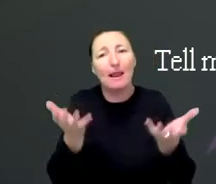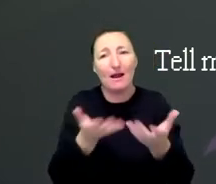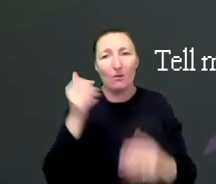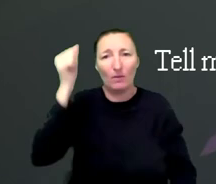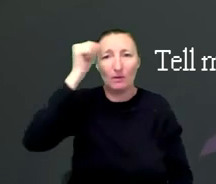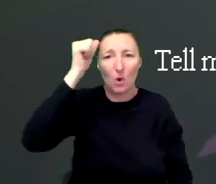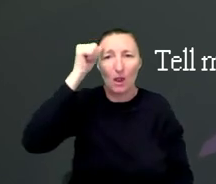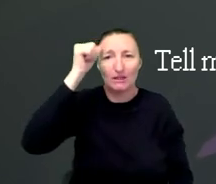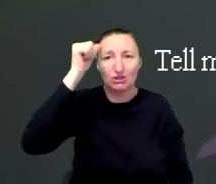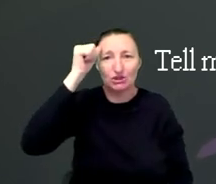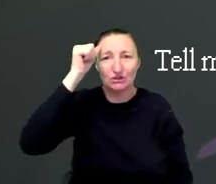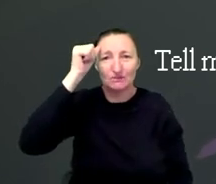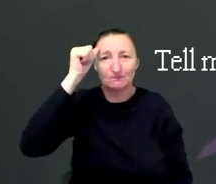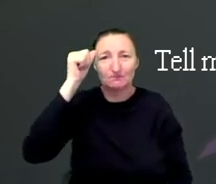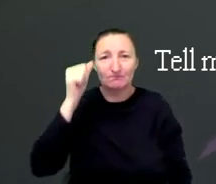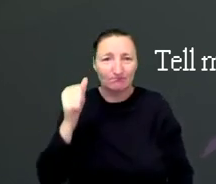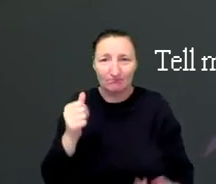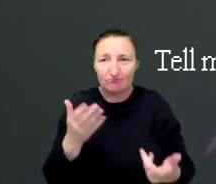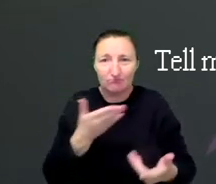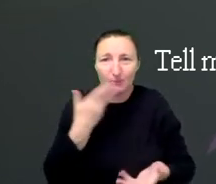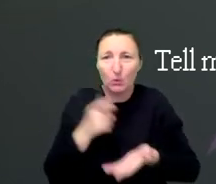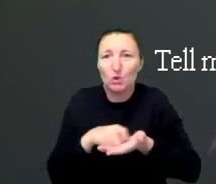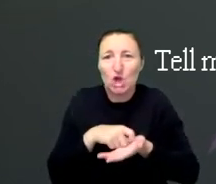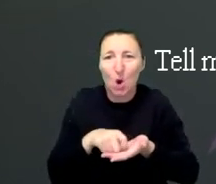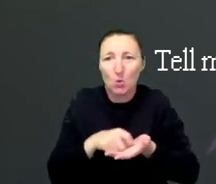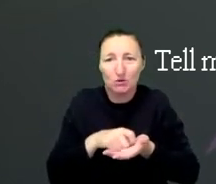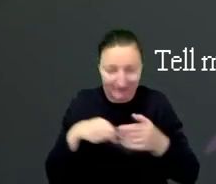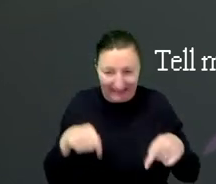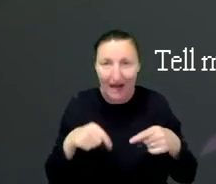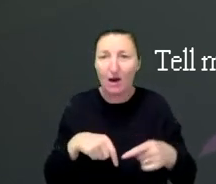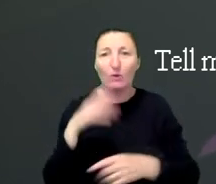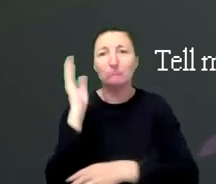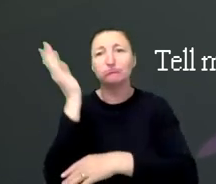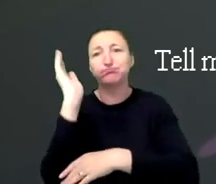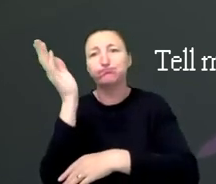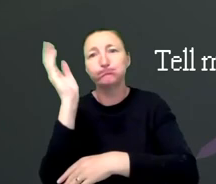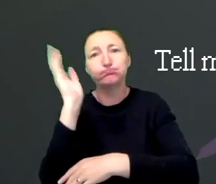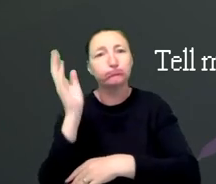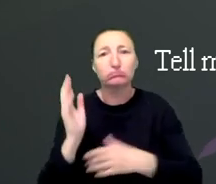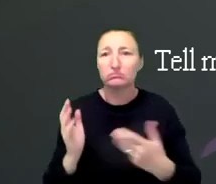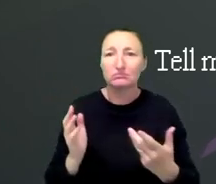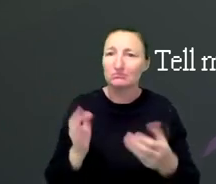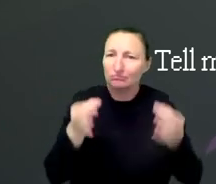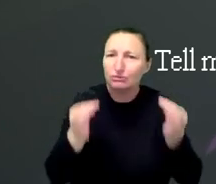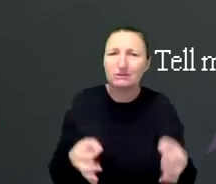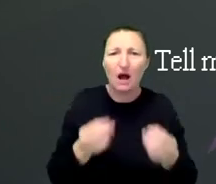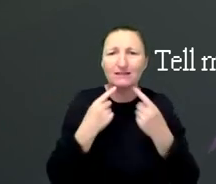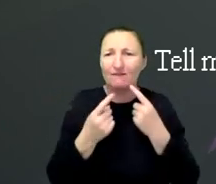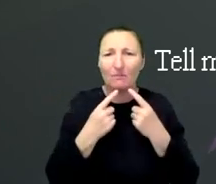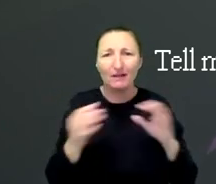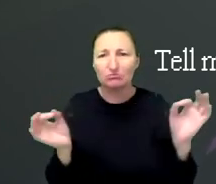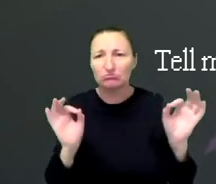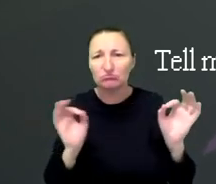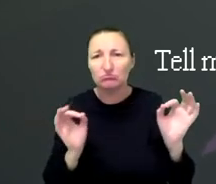like, we don't have notes in front of us today, we don't have like precise information, but like we were prompted